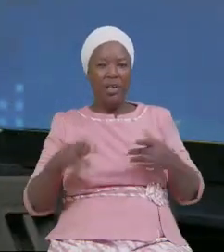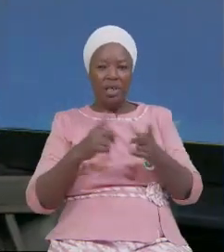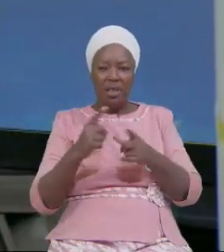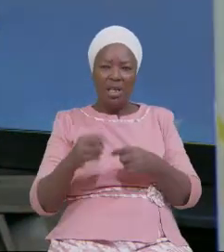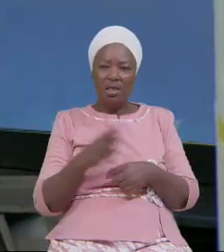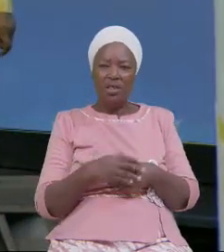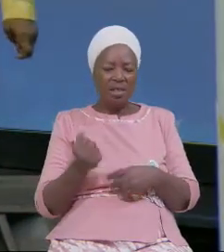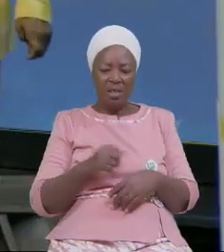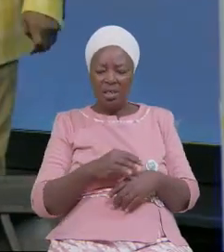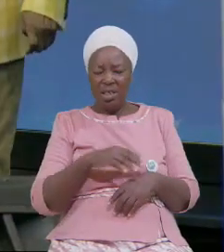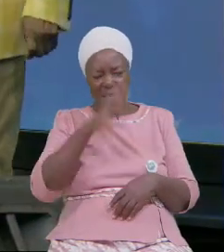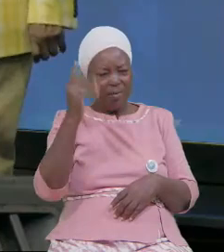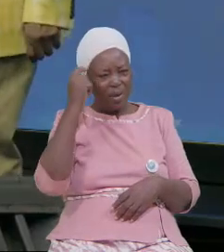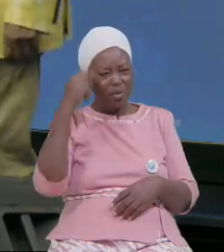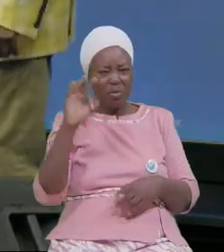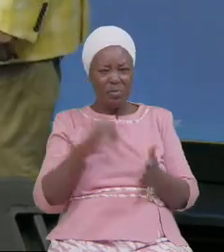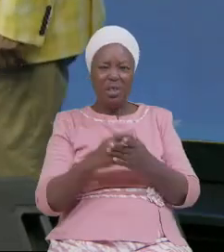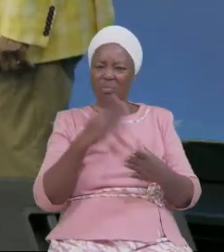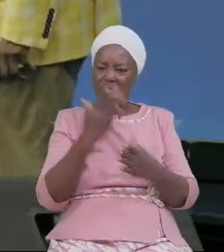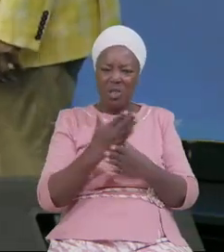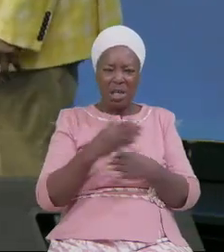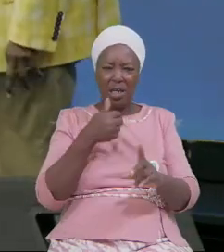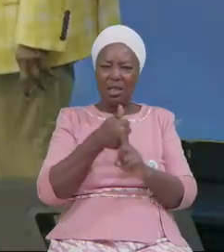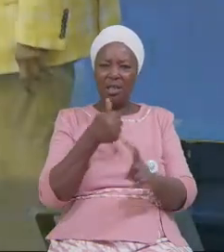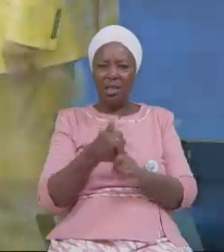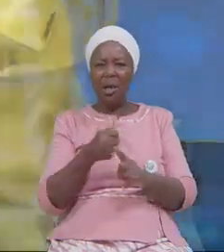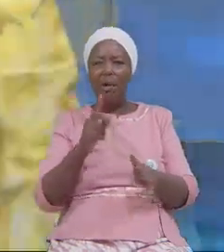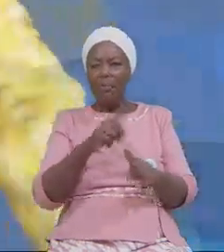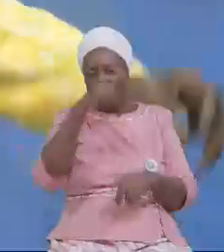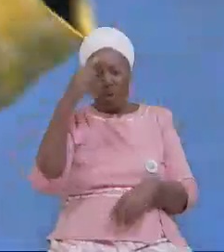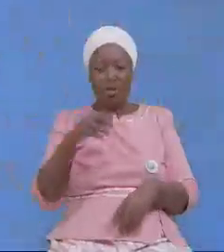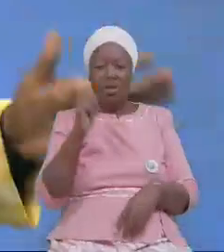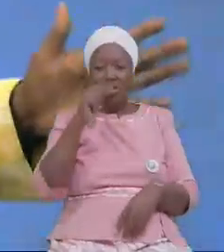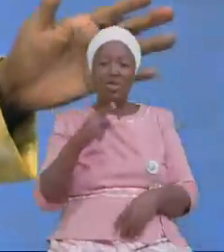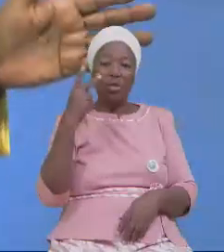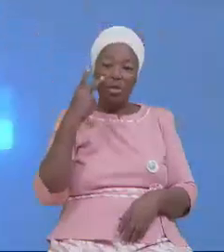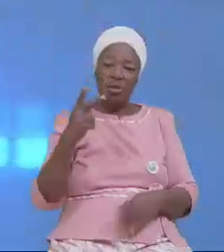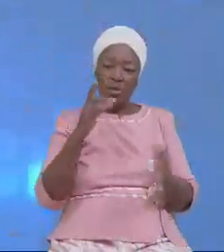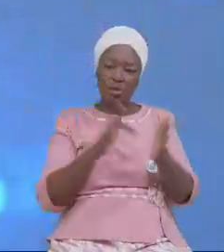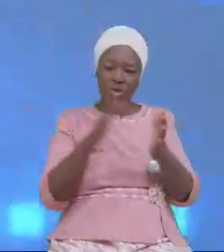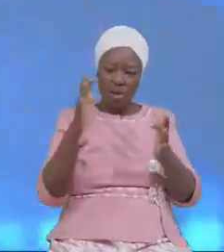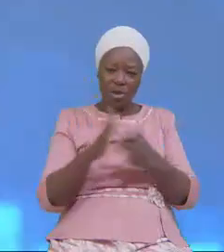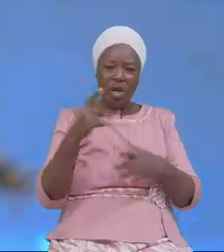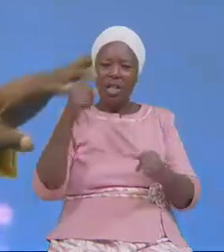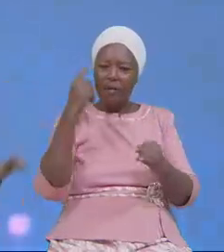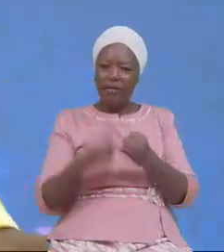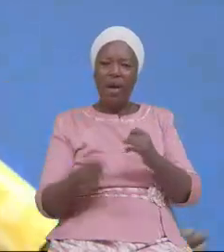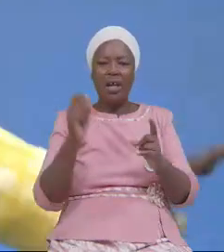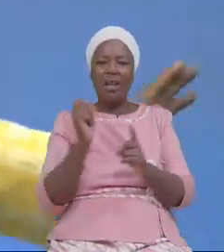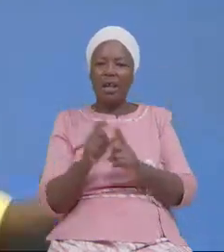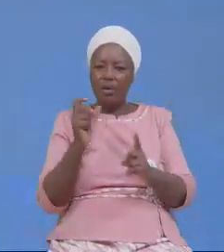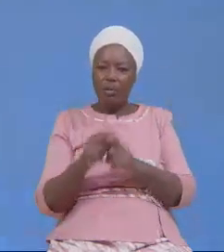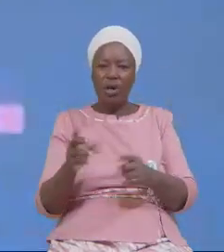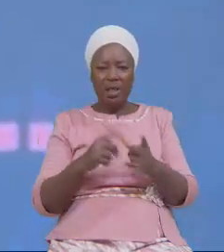mind now, because she saw Jesus, the final word, and she